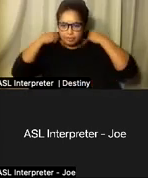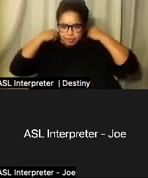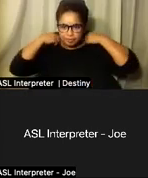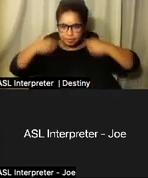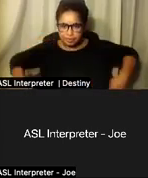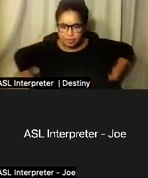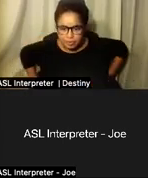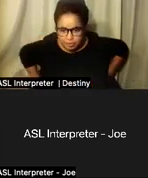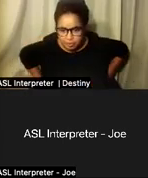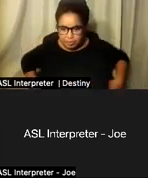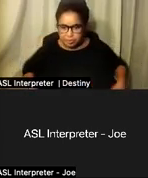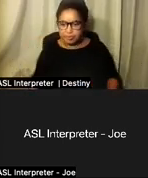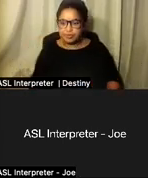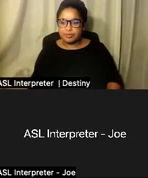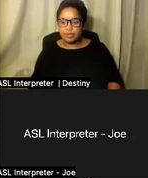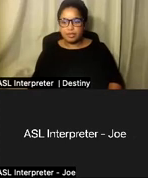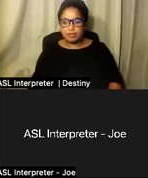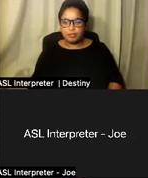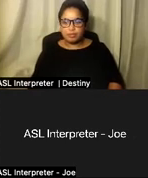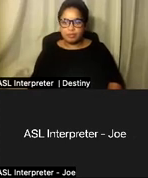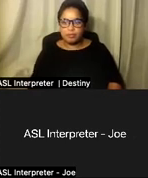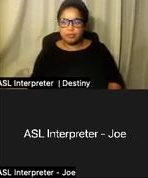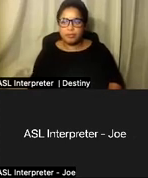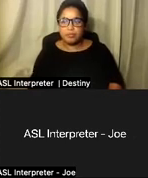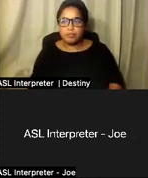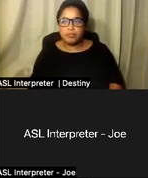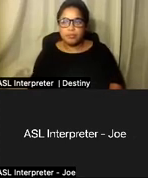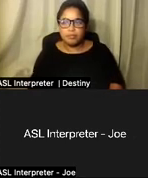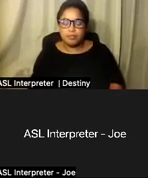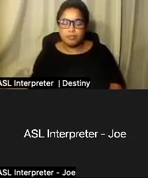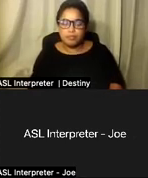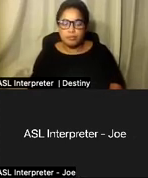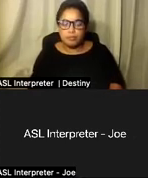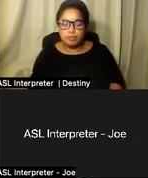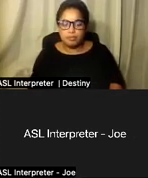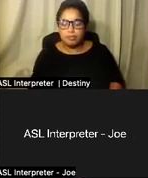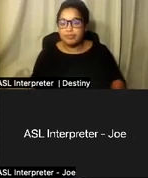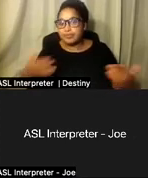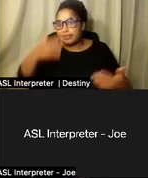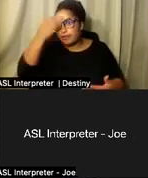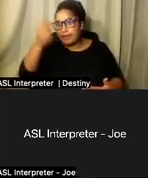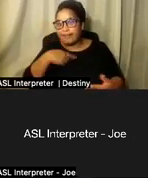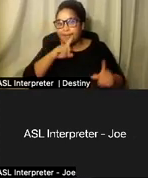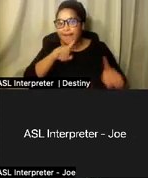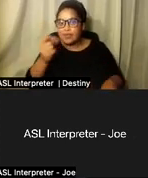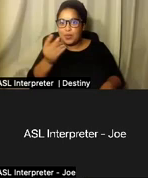I always forget I have to answer the question too, or Mark will think I'm not paying attention.